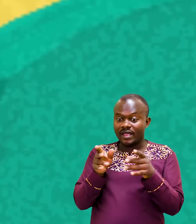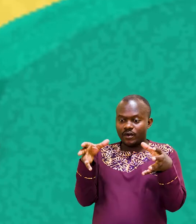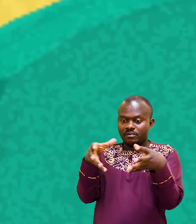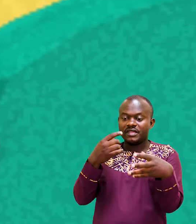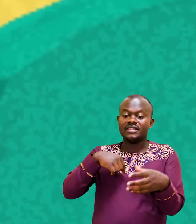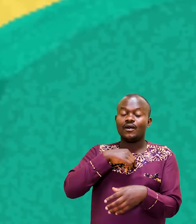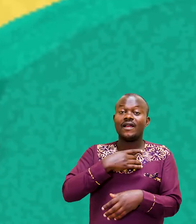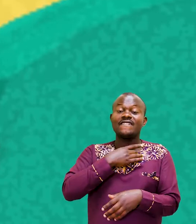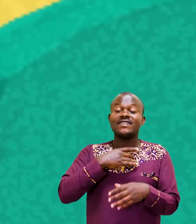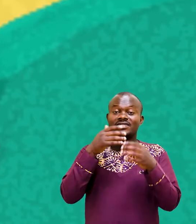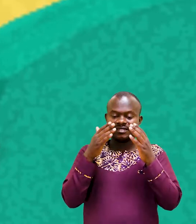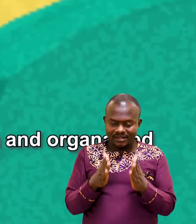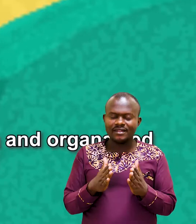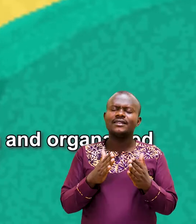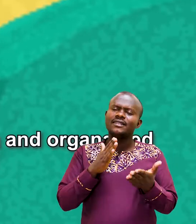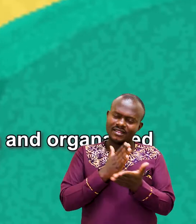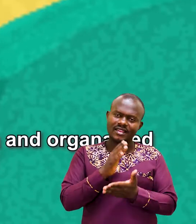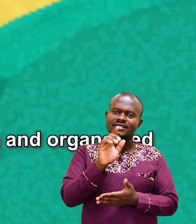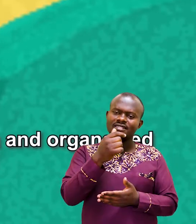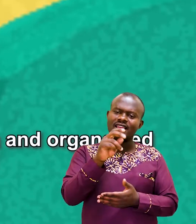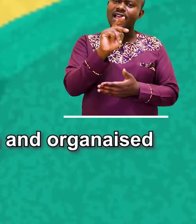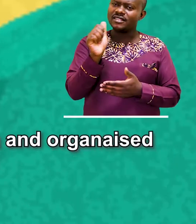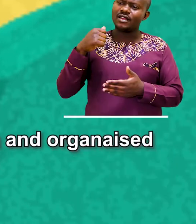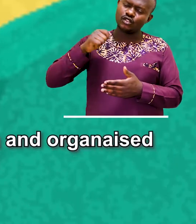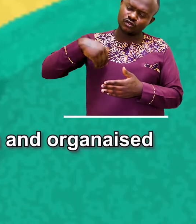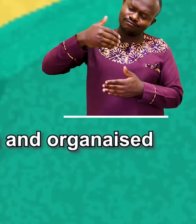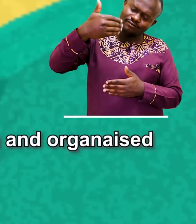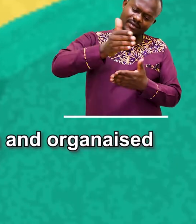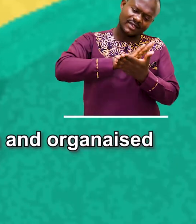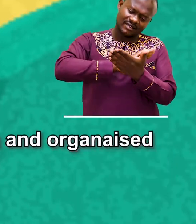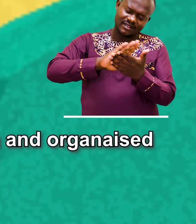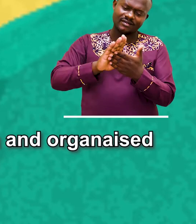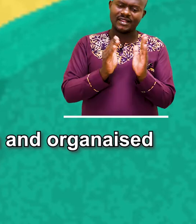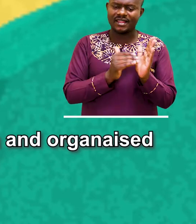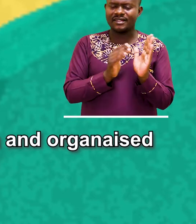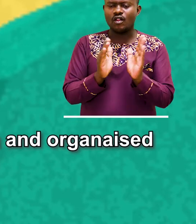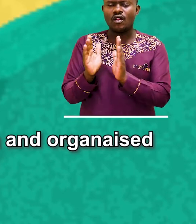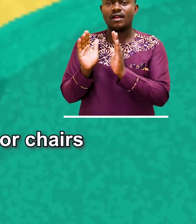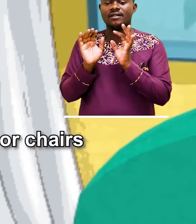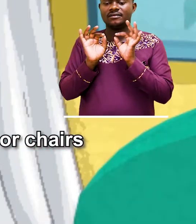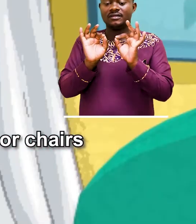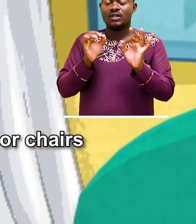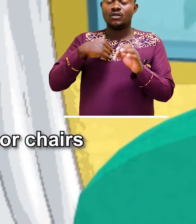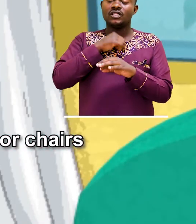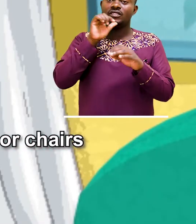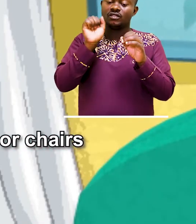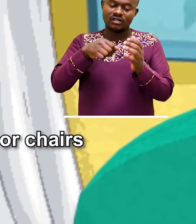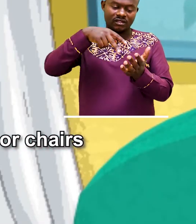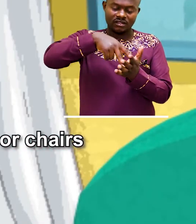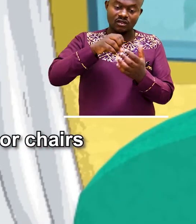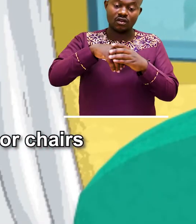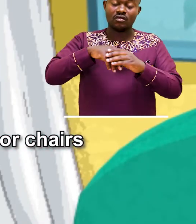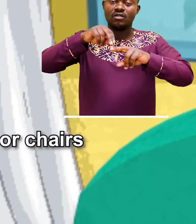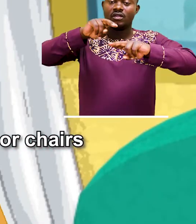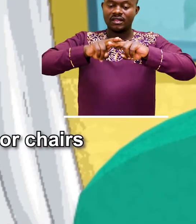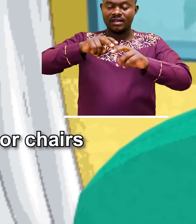we meet our visitors. Yes, Ganza. We should always keep it clean and organized. We should not stand